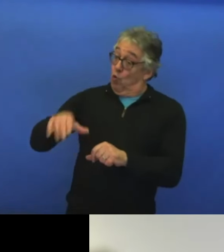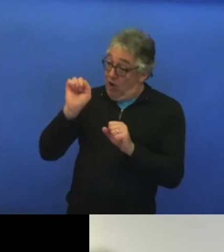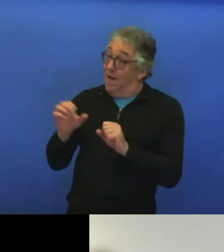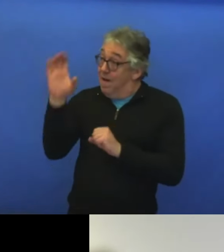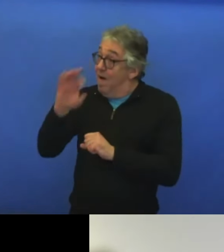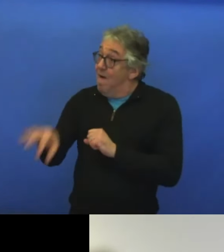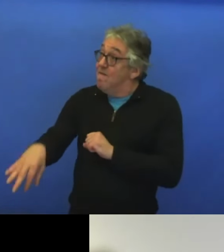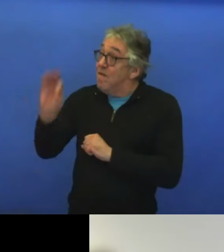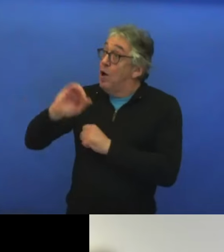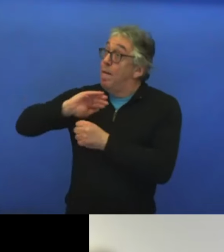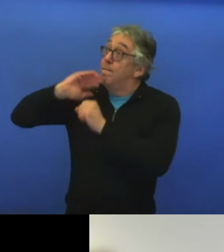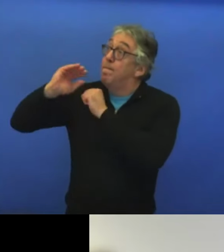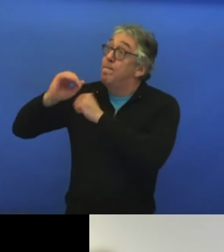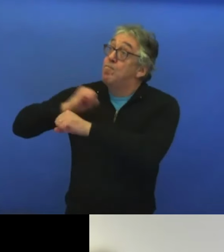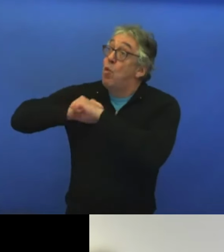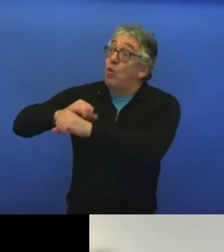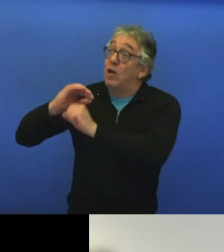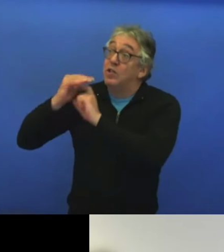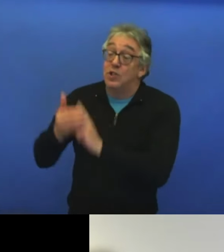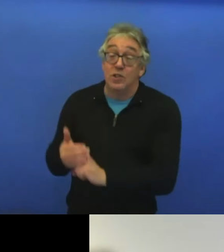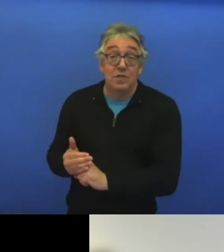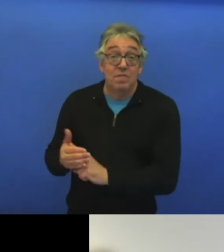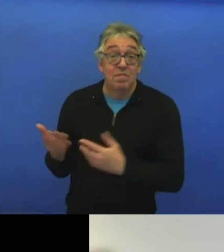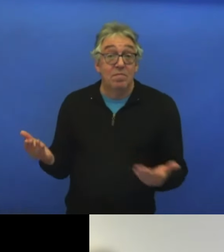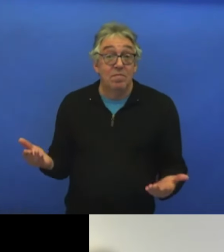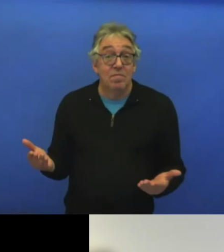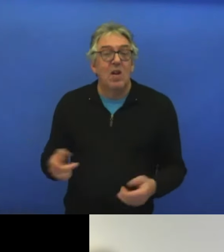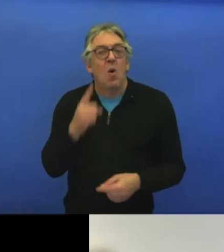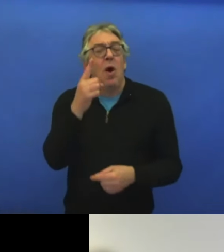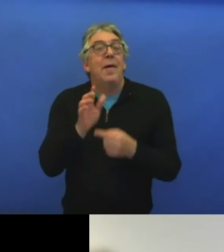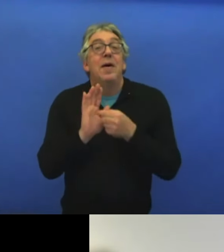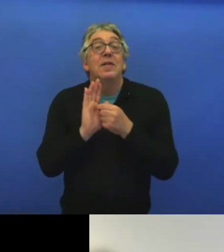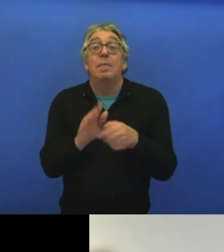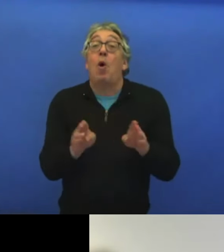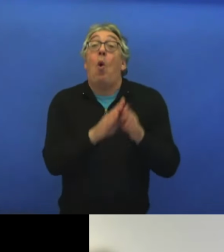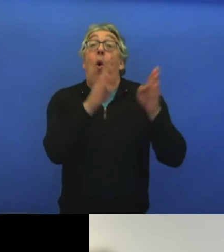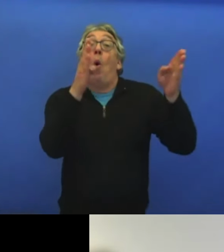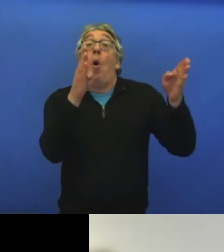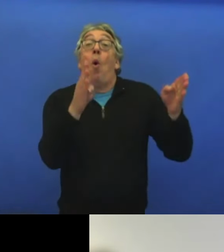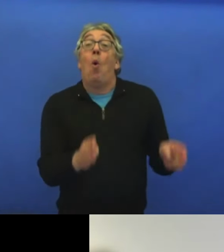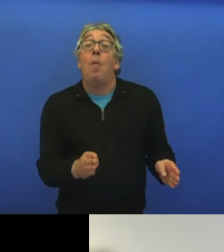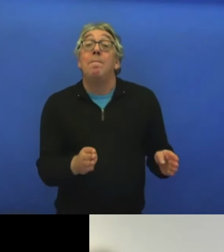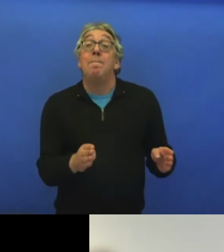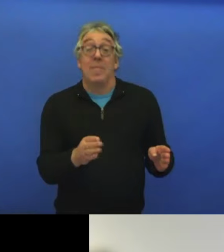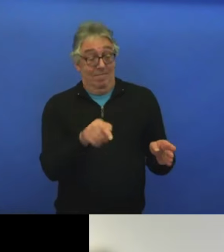the case of domestic violence, and Ricardo mentioned the situation for a person with